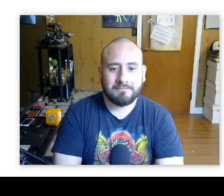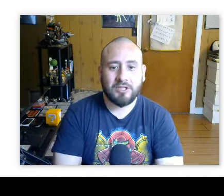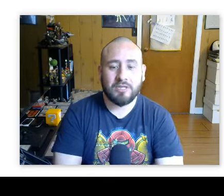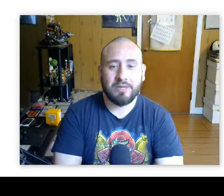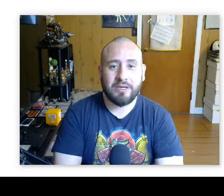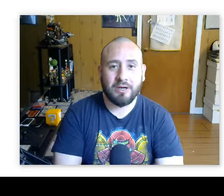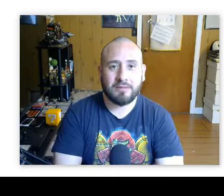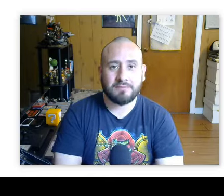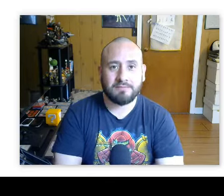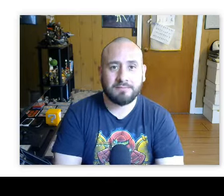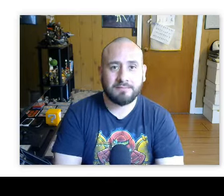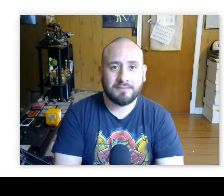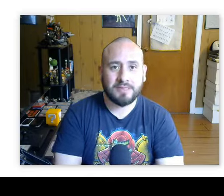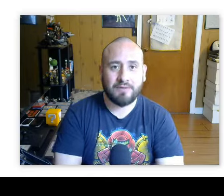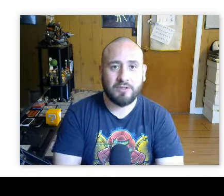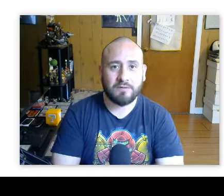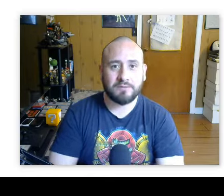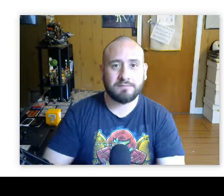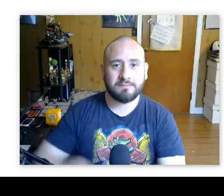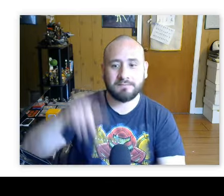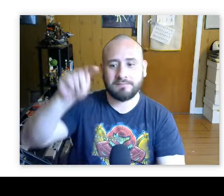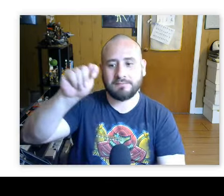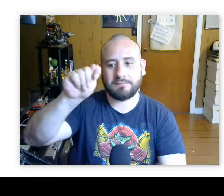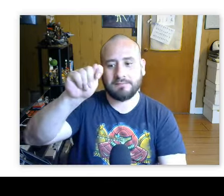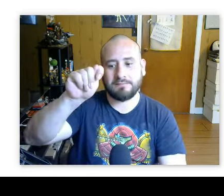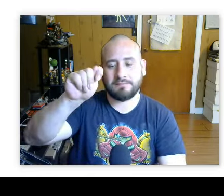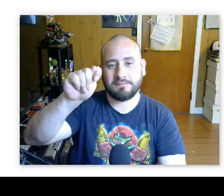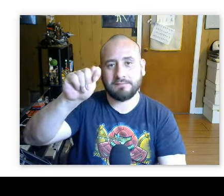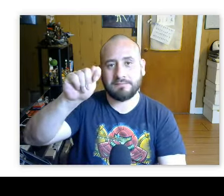I'm sorry to break your heart. Sign for tofu.